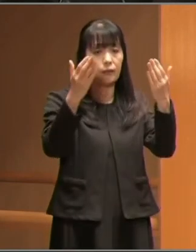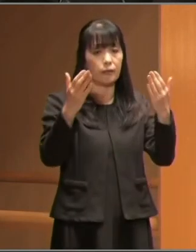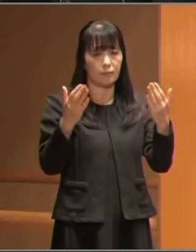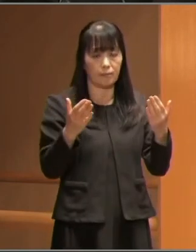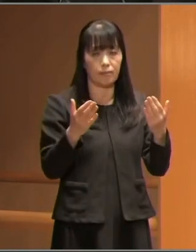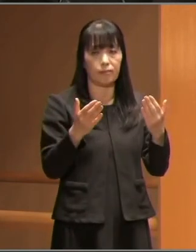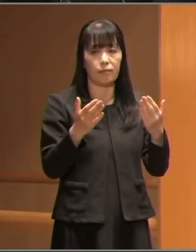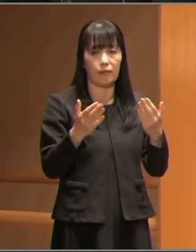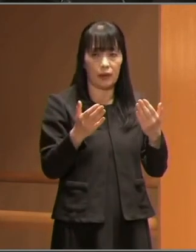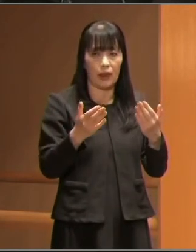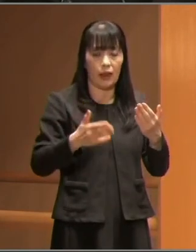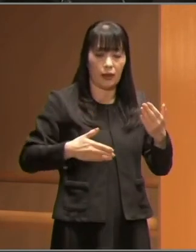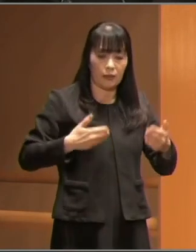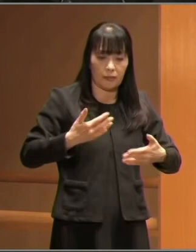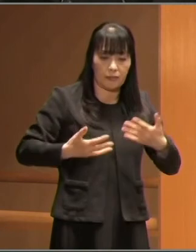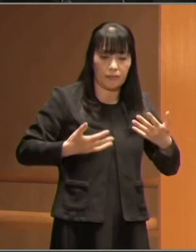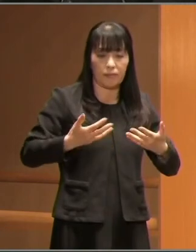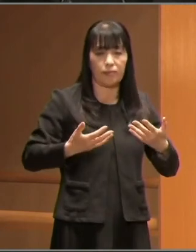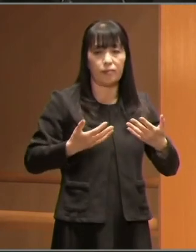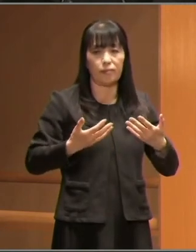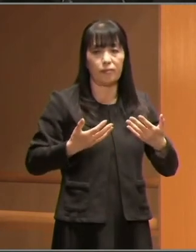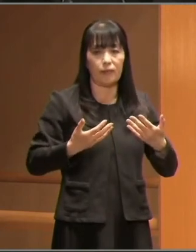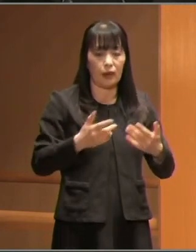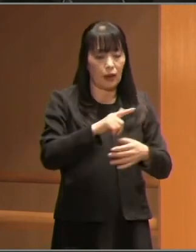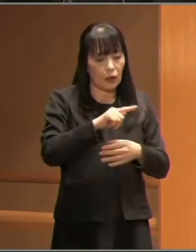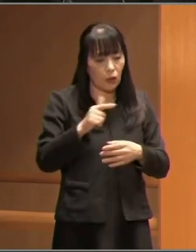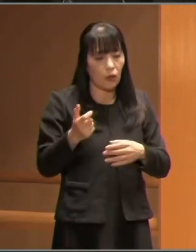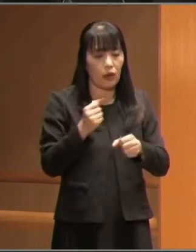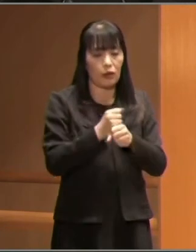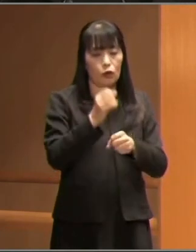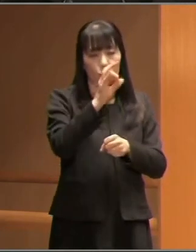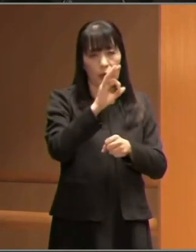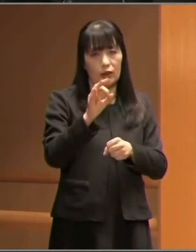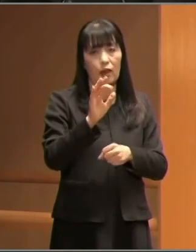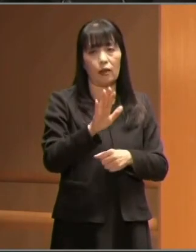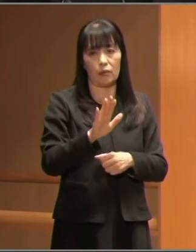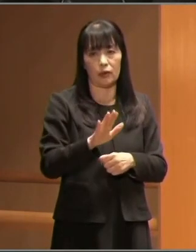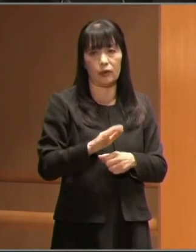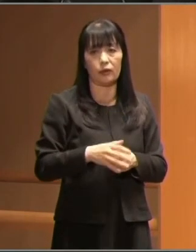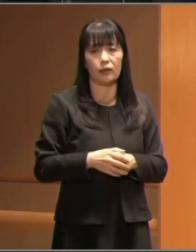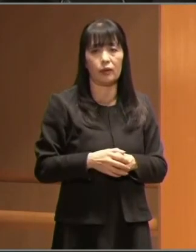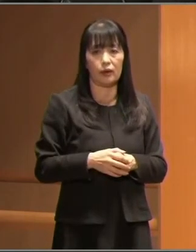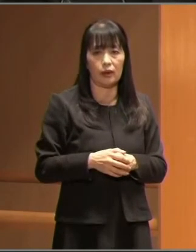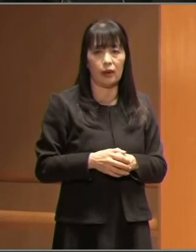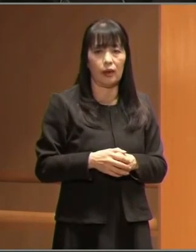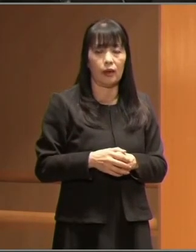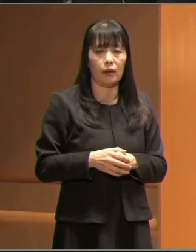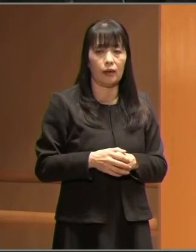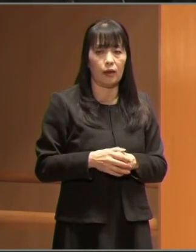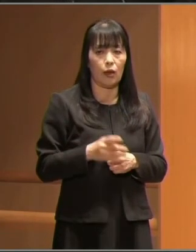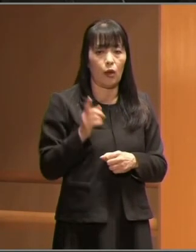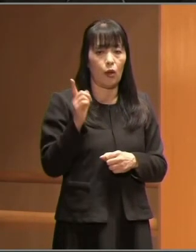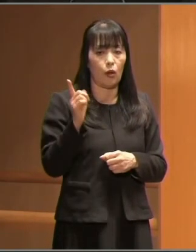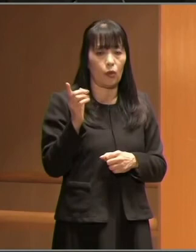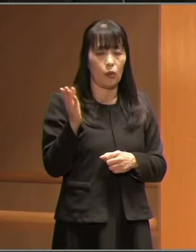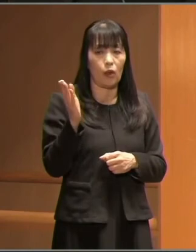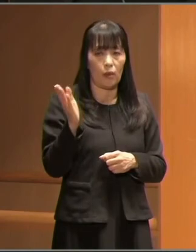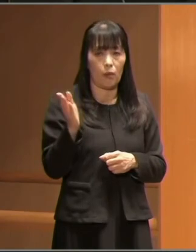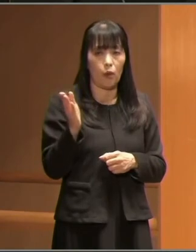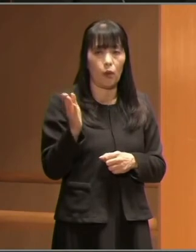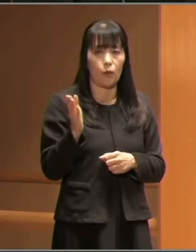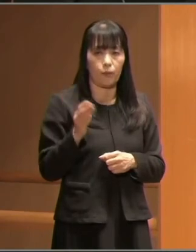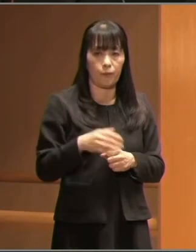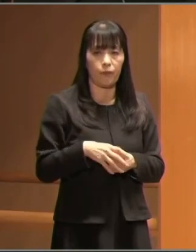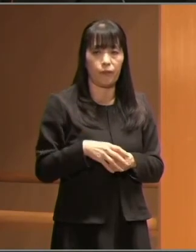art pieces being hung along the wall, the corridor, and also the stairs. This is the main gallery.